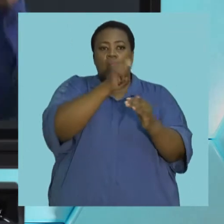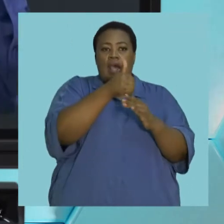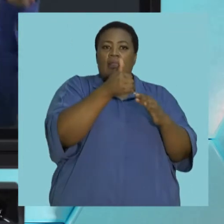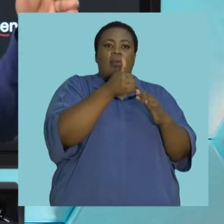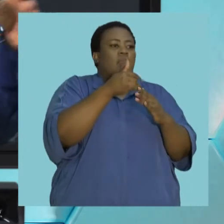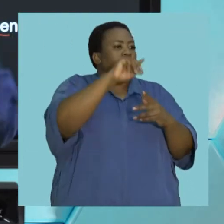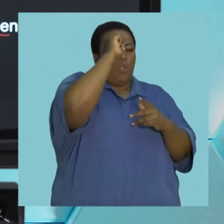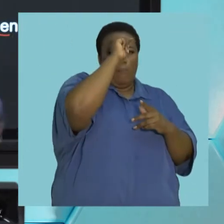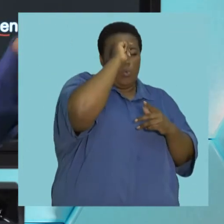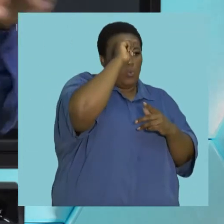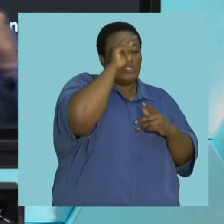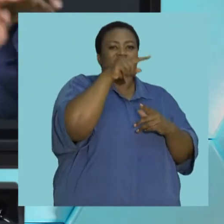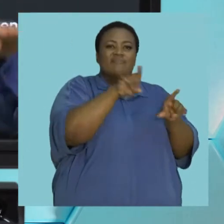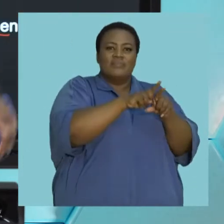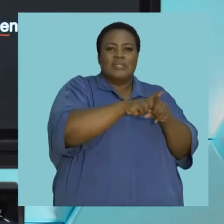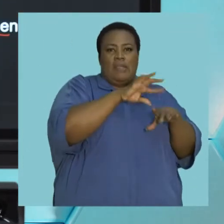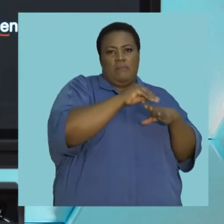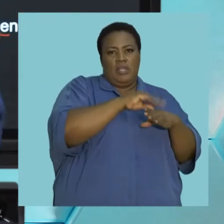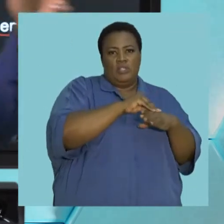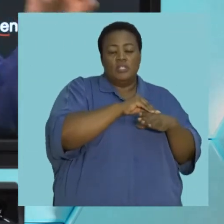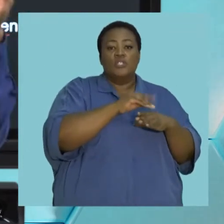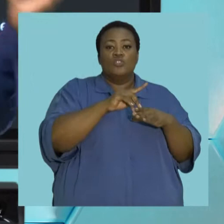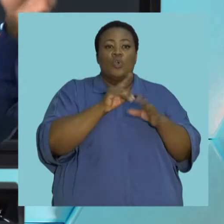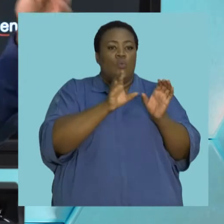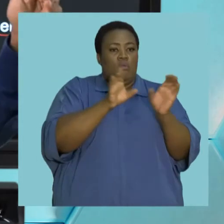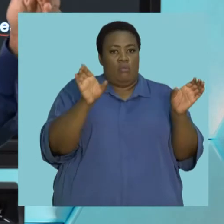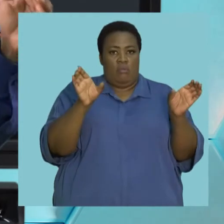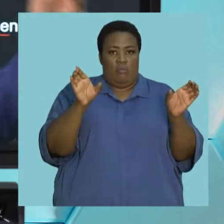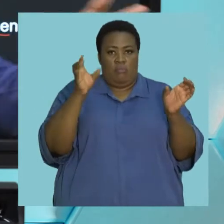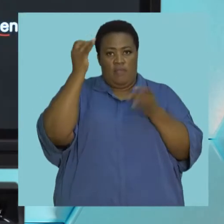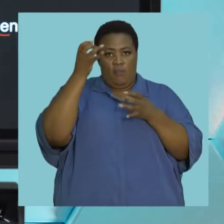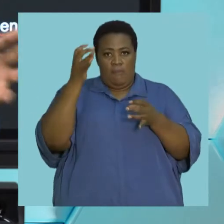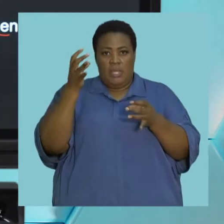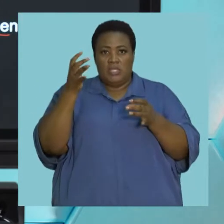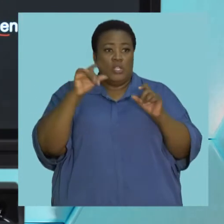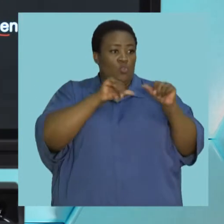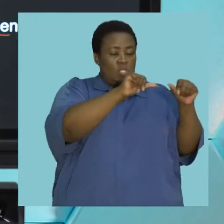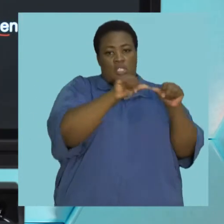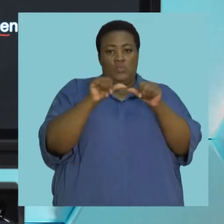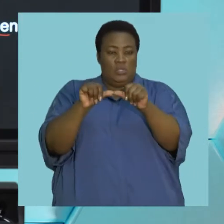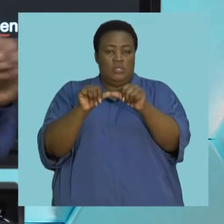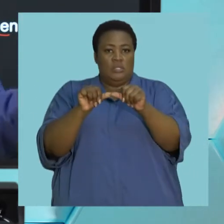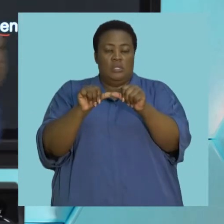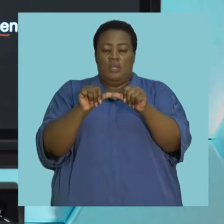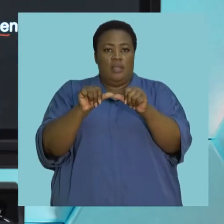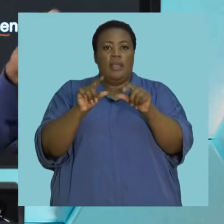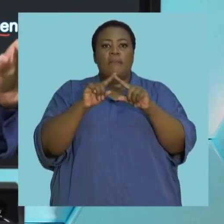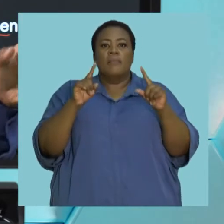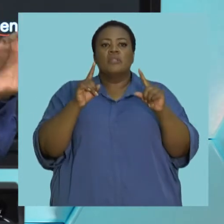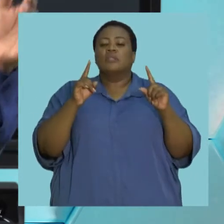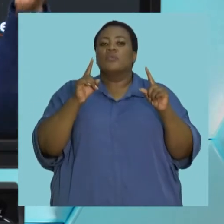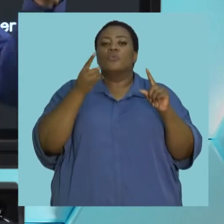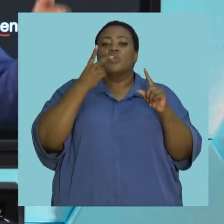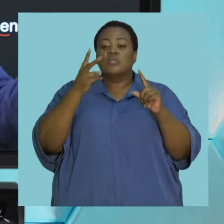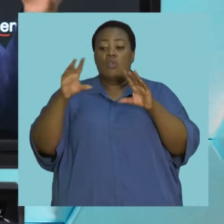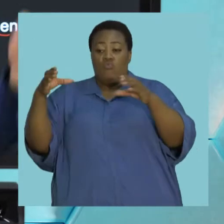of boys in that age category. So here we're separating information. It's not continuous, and we're not able to draw trends,